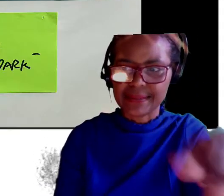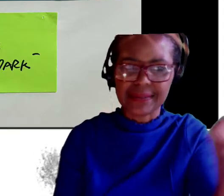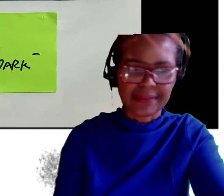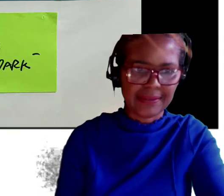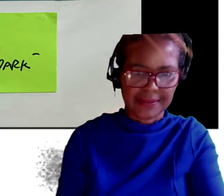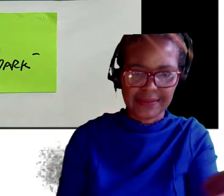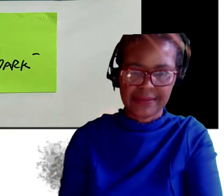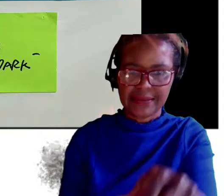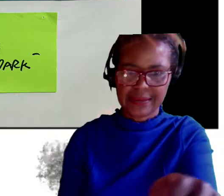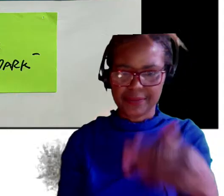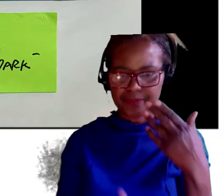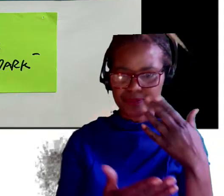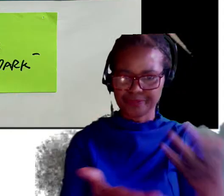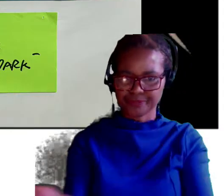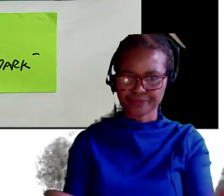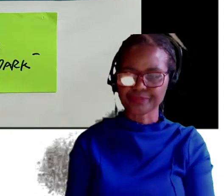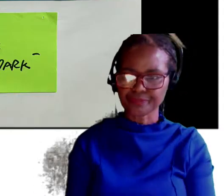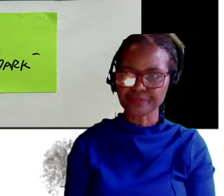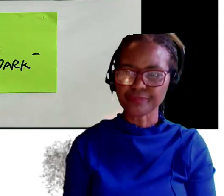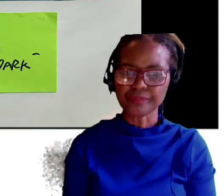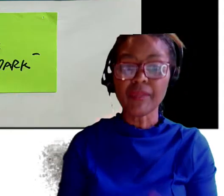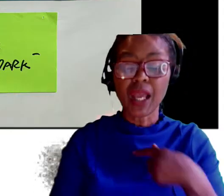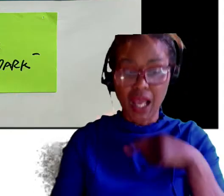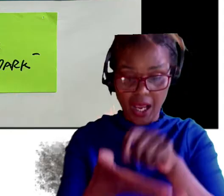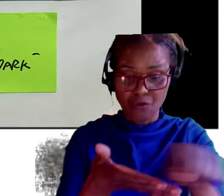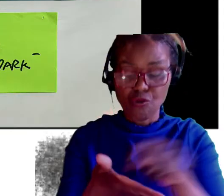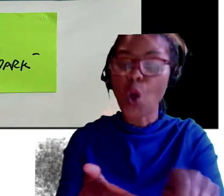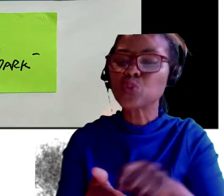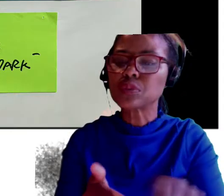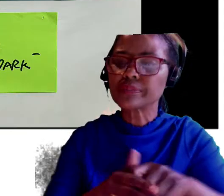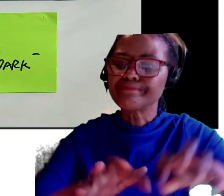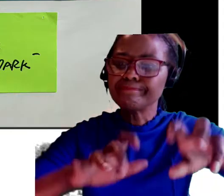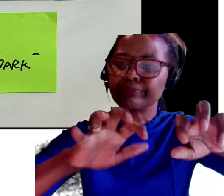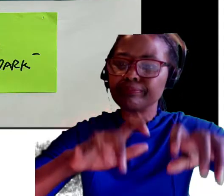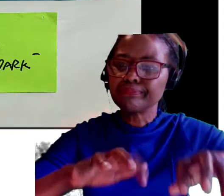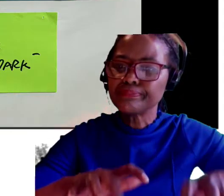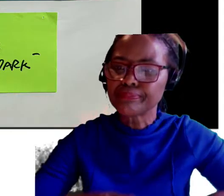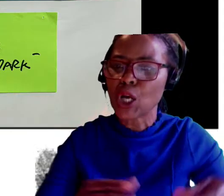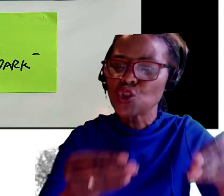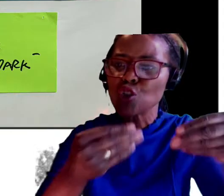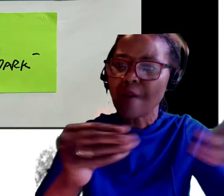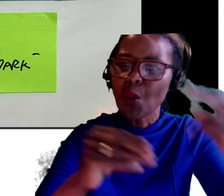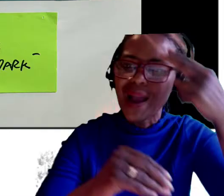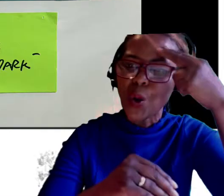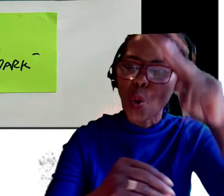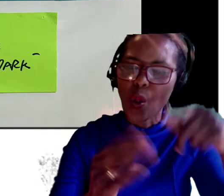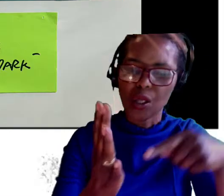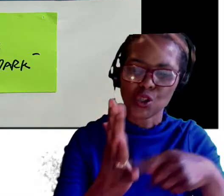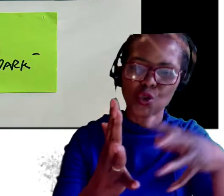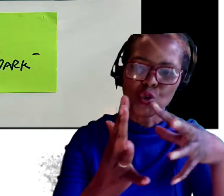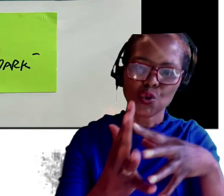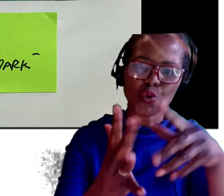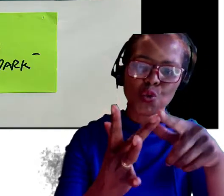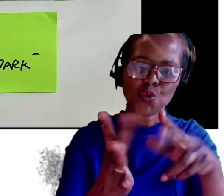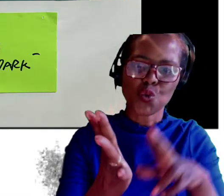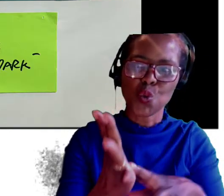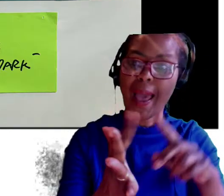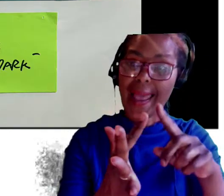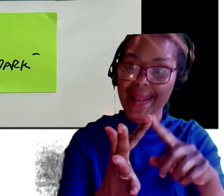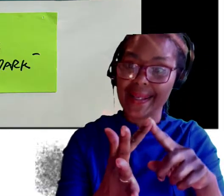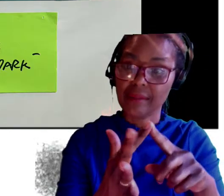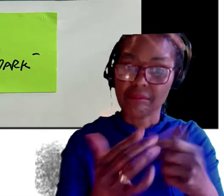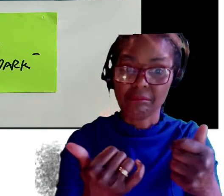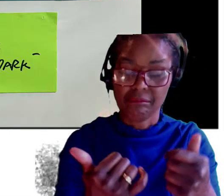I wrote a whole bunch of the show in a software called Twine. It seemed to work. I decided on